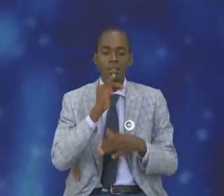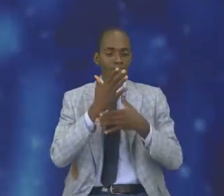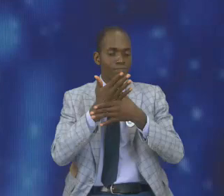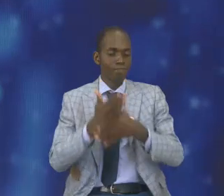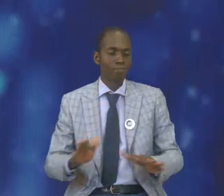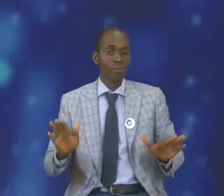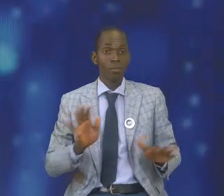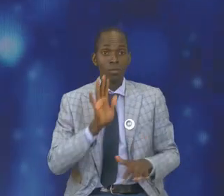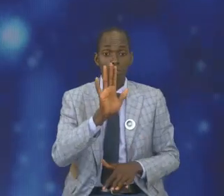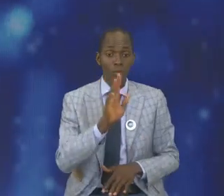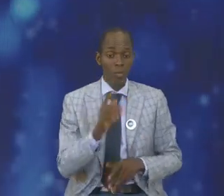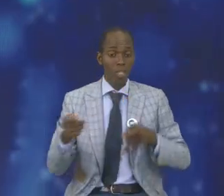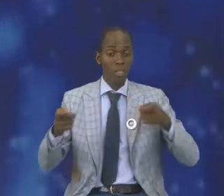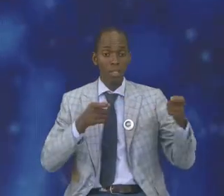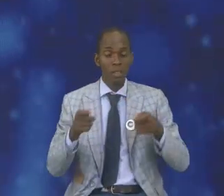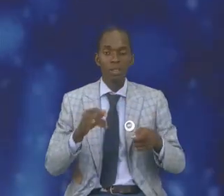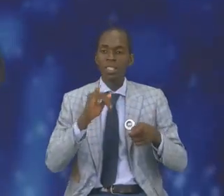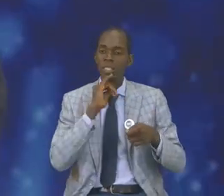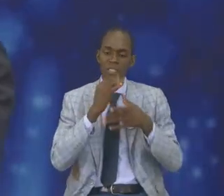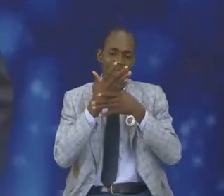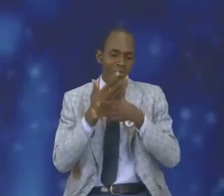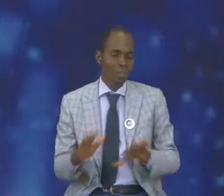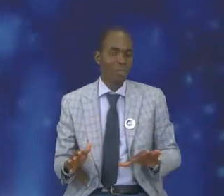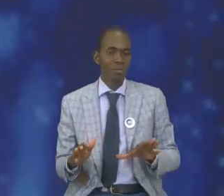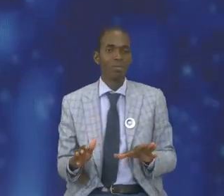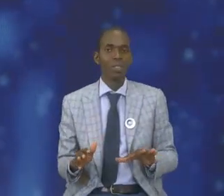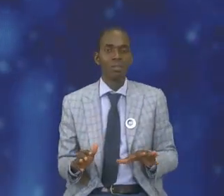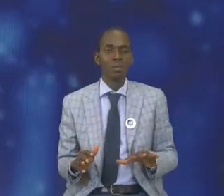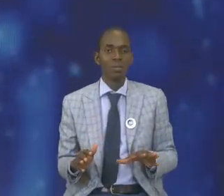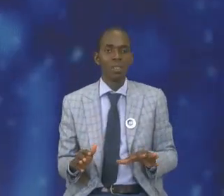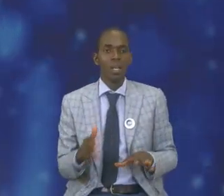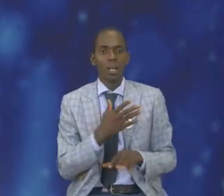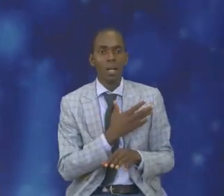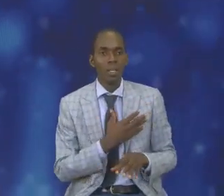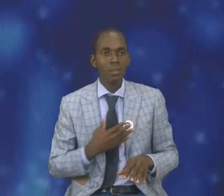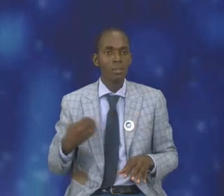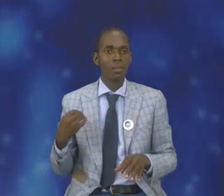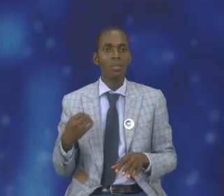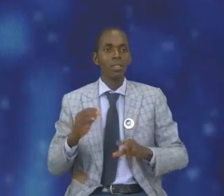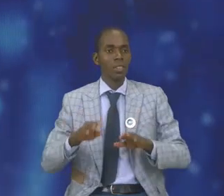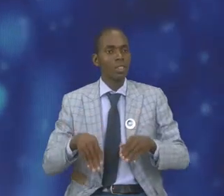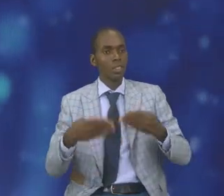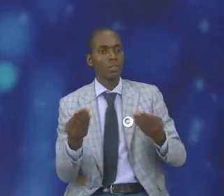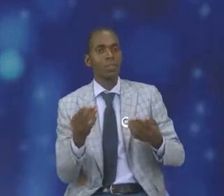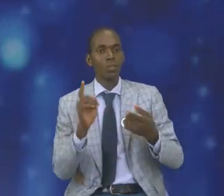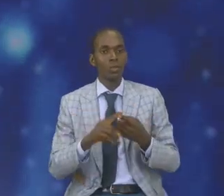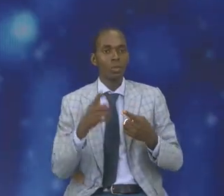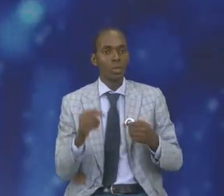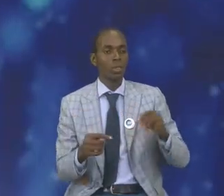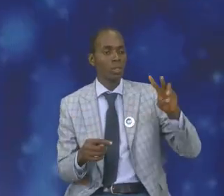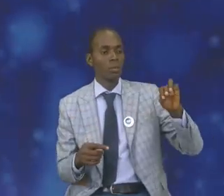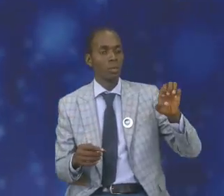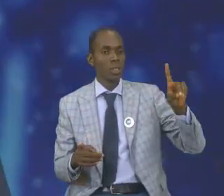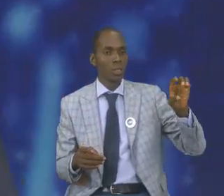kingdom is finished, is found wanting, is divided, and given to the Medes and